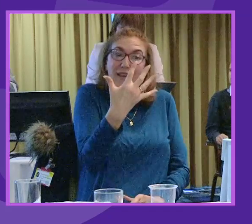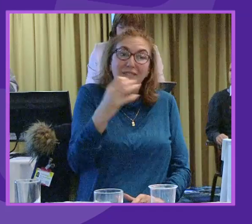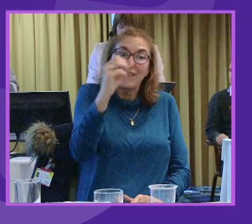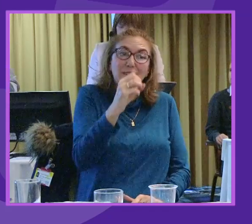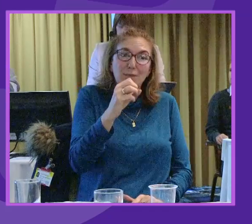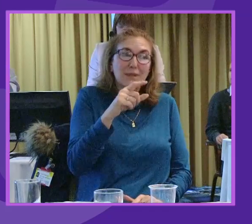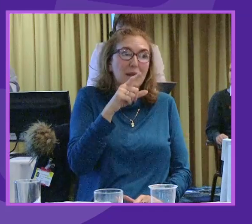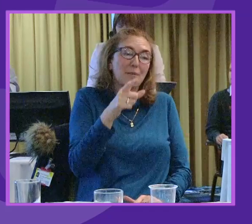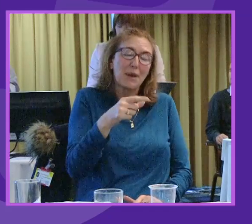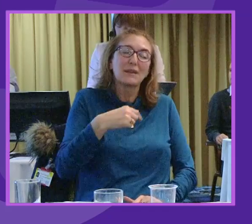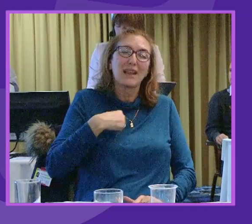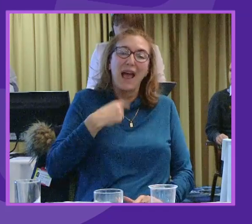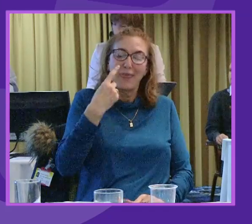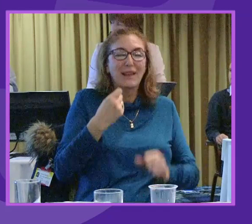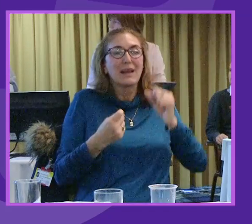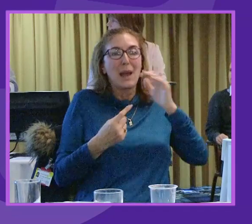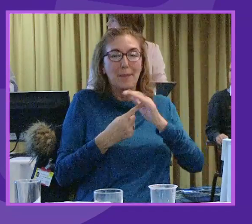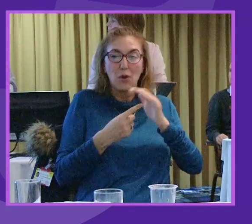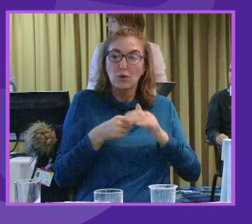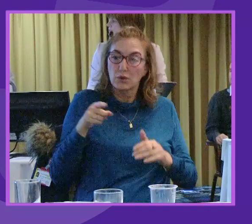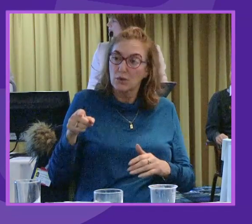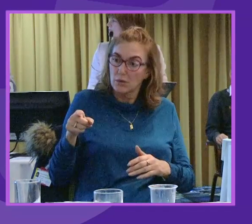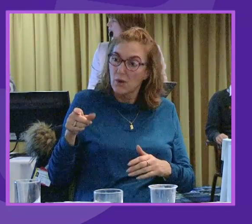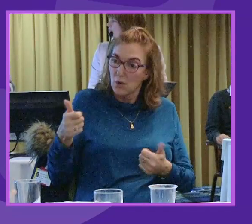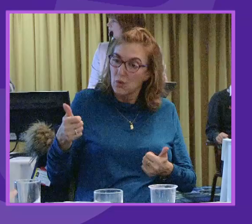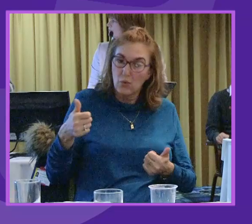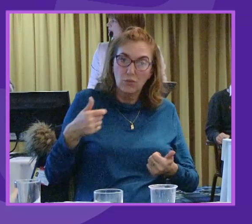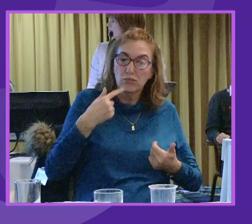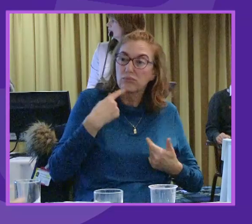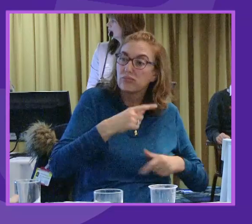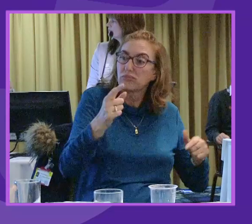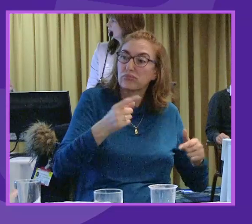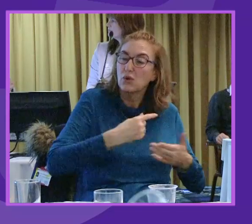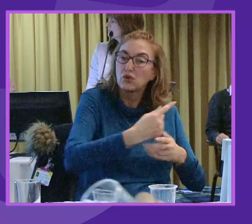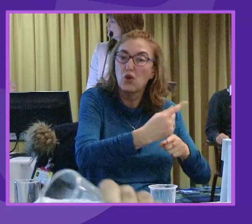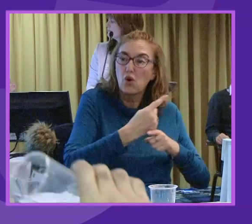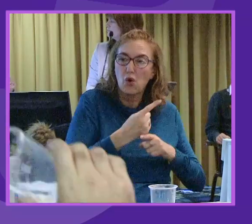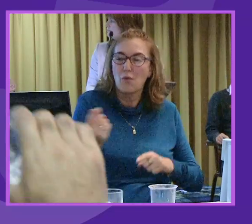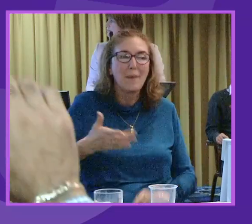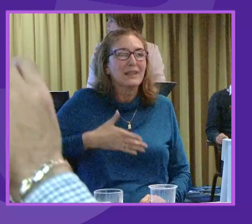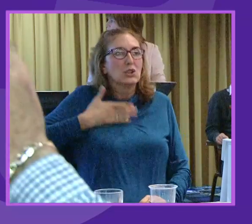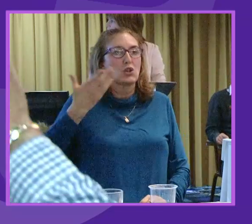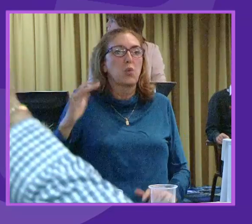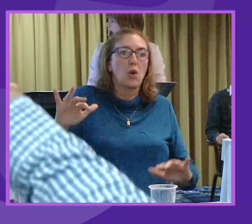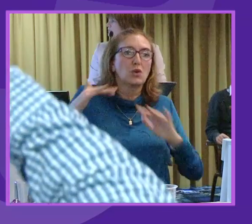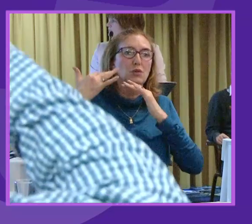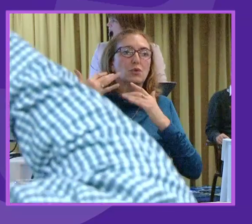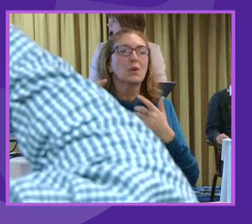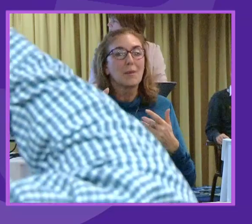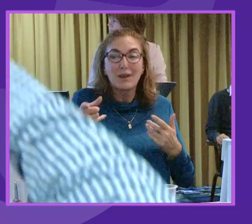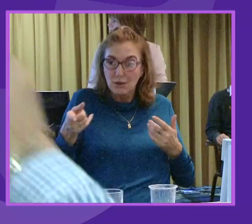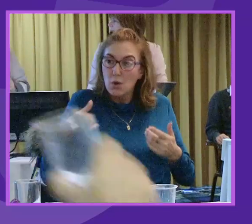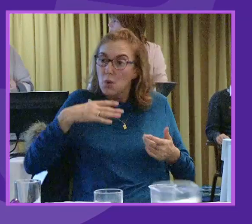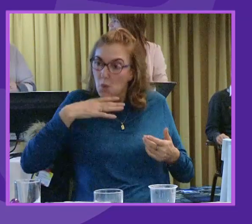users with lived experience to, first of all, want to share their lived experience, and it's okay to do so, but also to get the support and